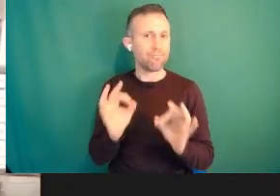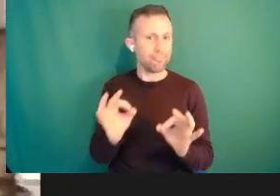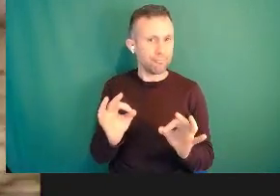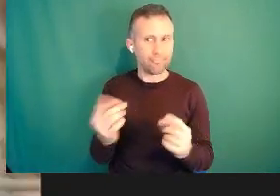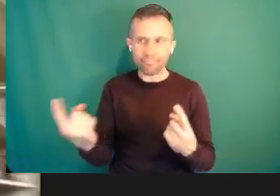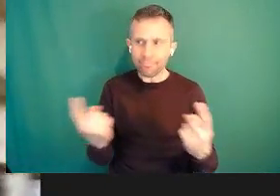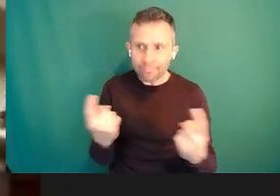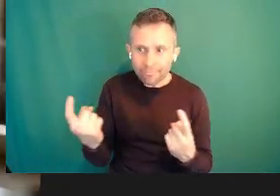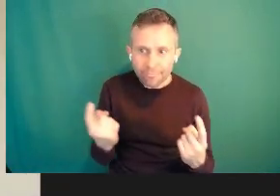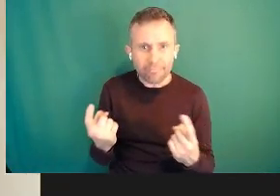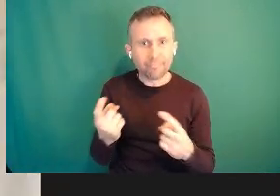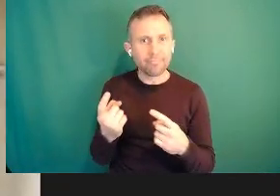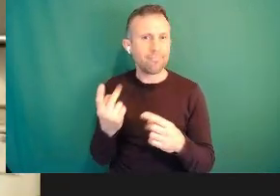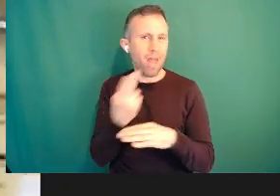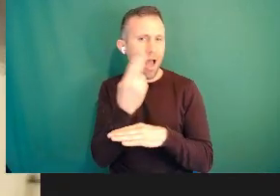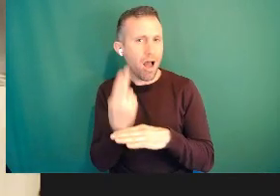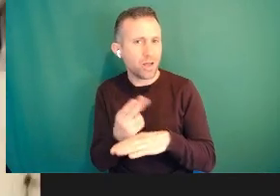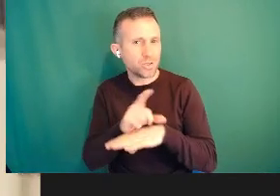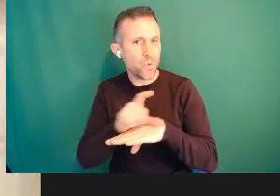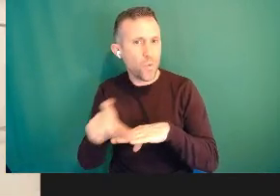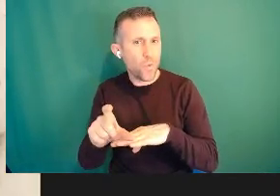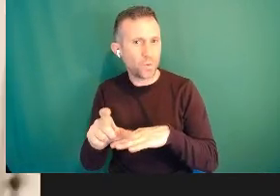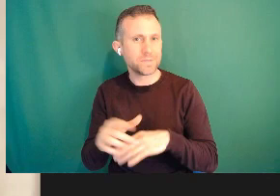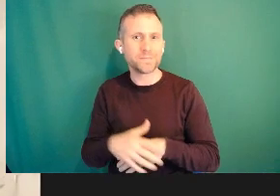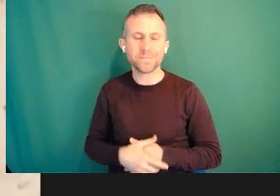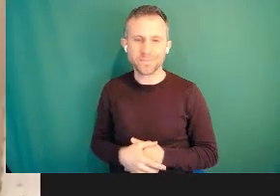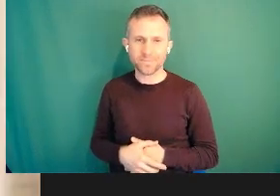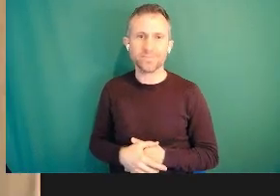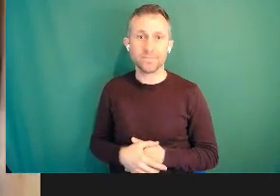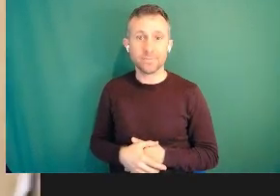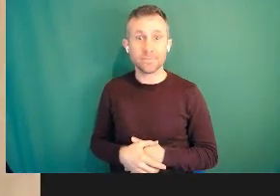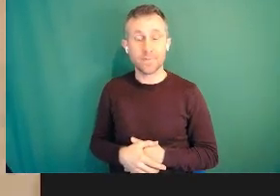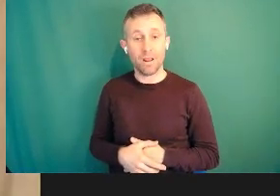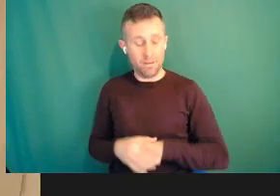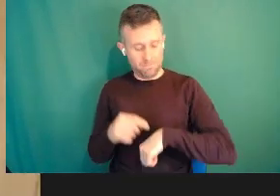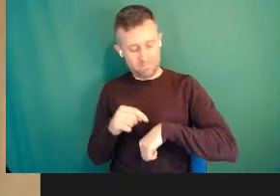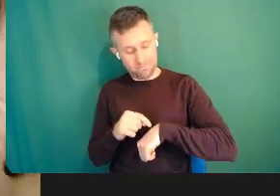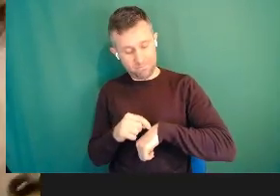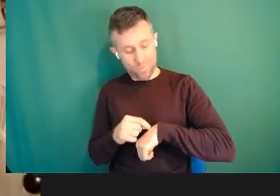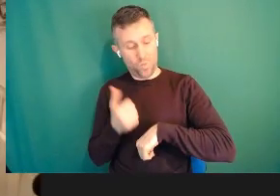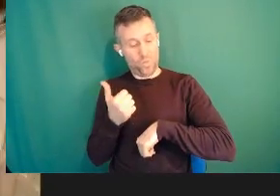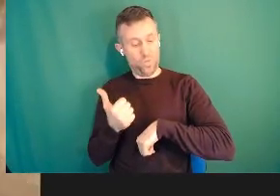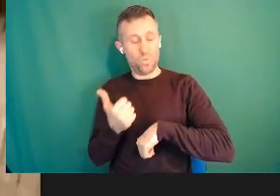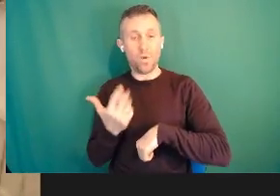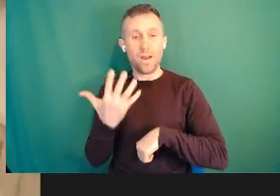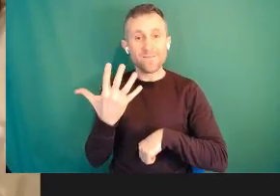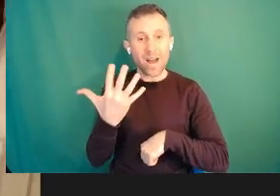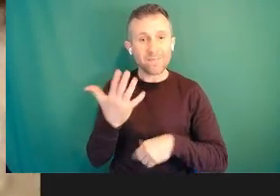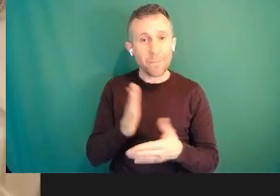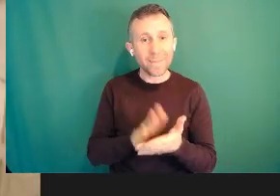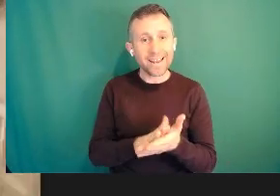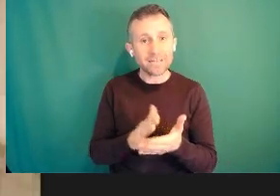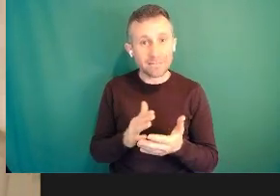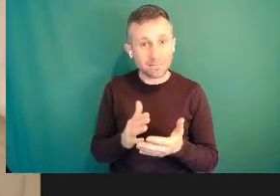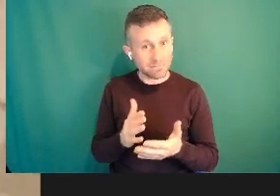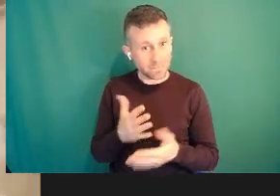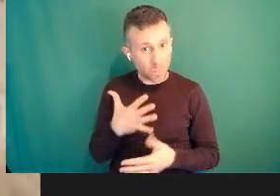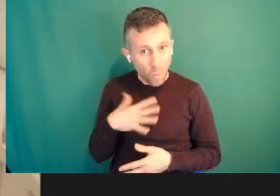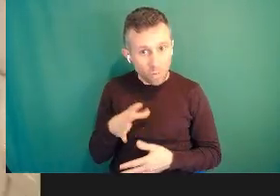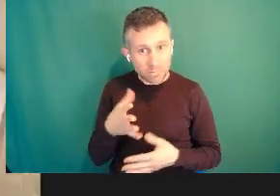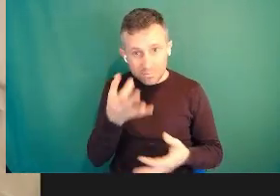So I think we've still got 5 minutes or so. If you do have any questions for me. Does anyone have any questions?